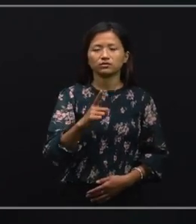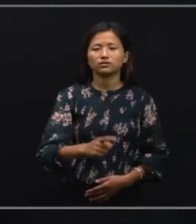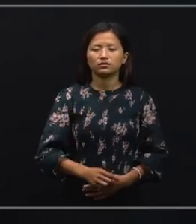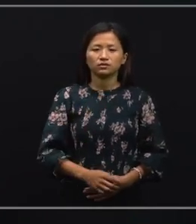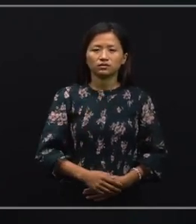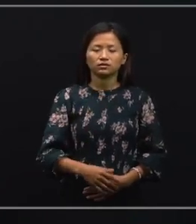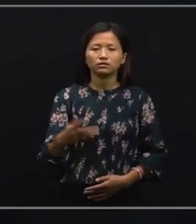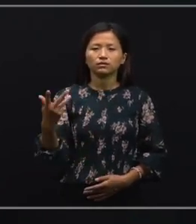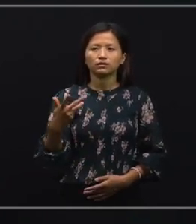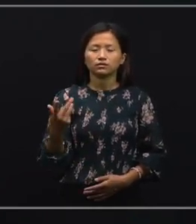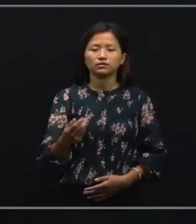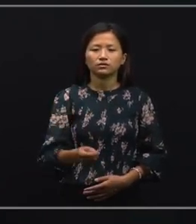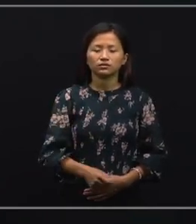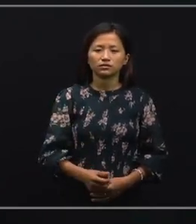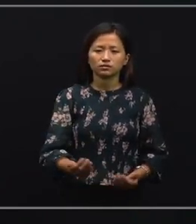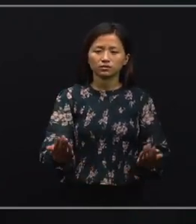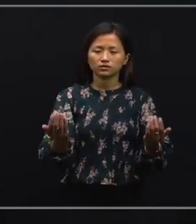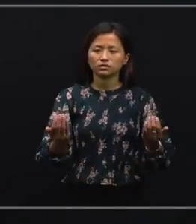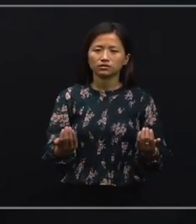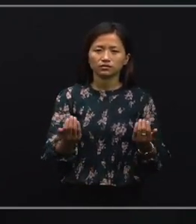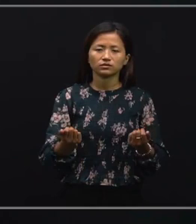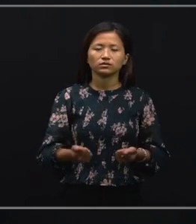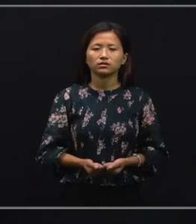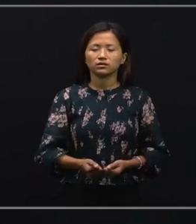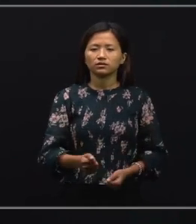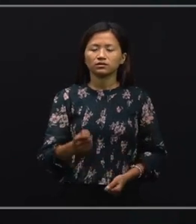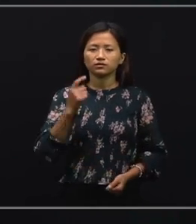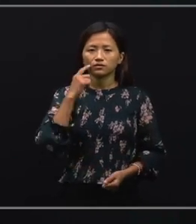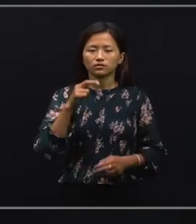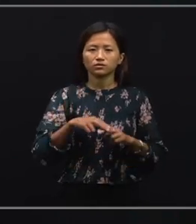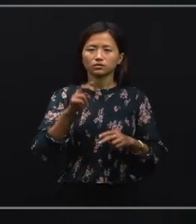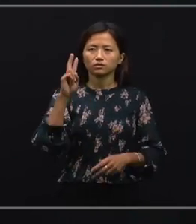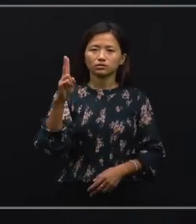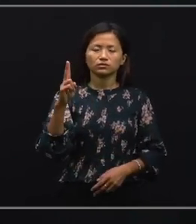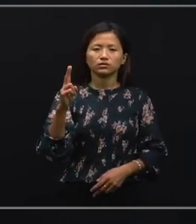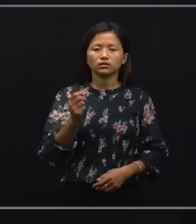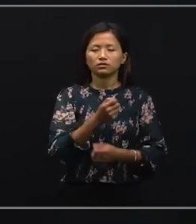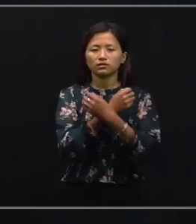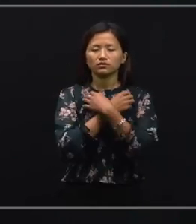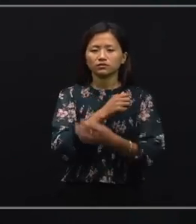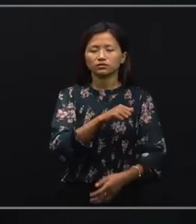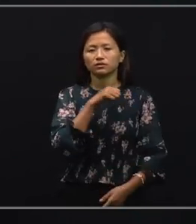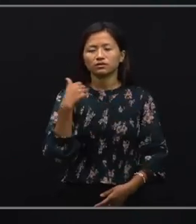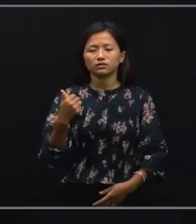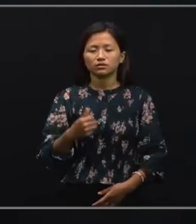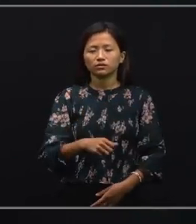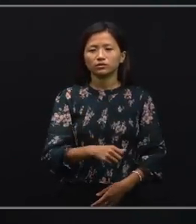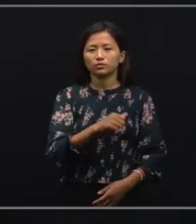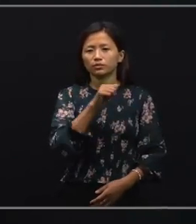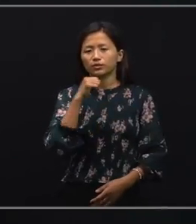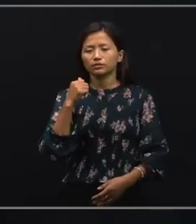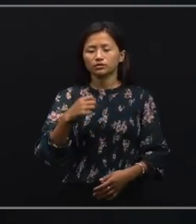sure whether he can be saved. And if these two lovers dies, he would also perish along with